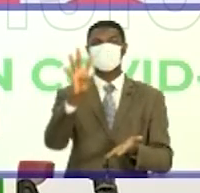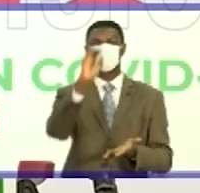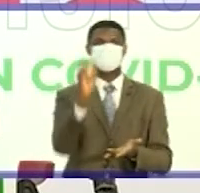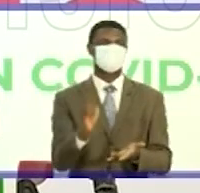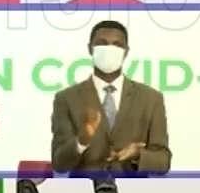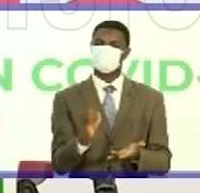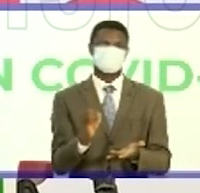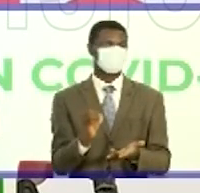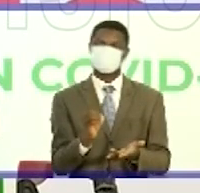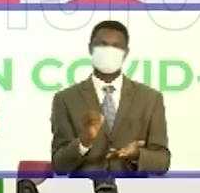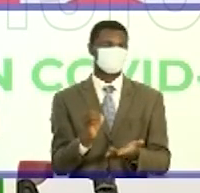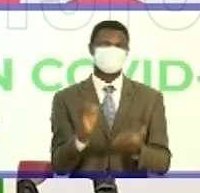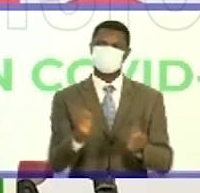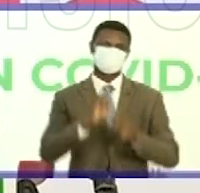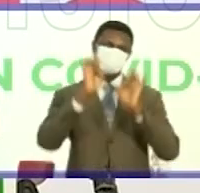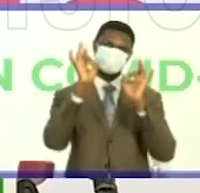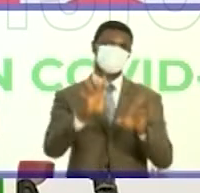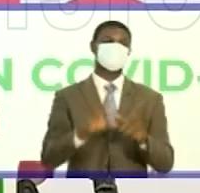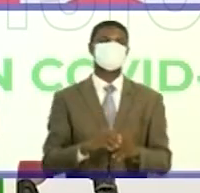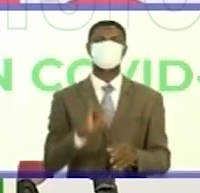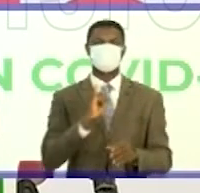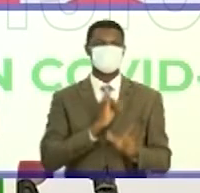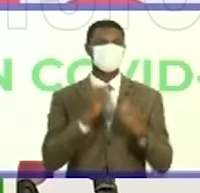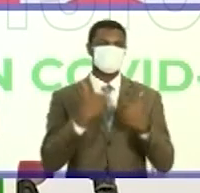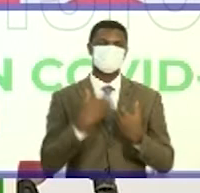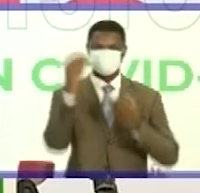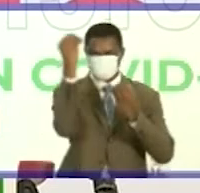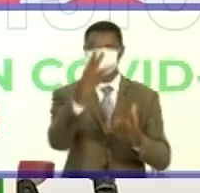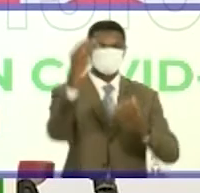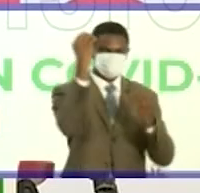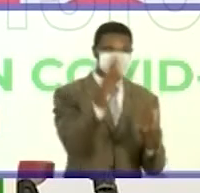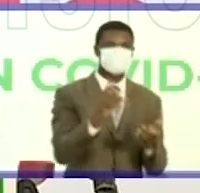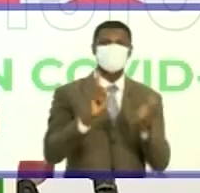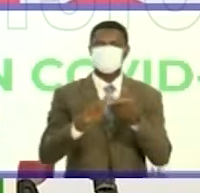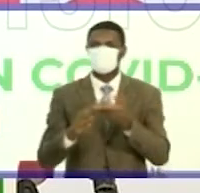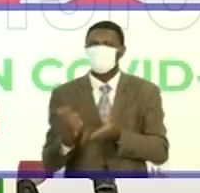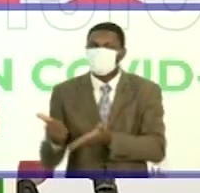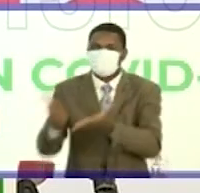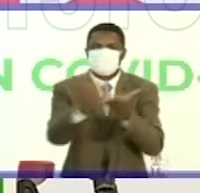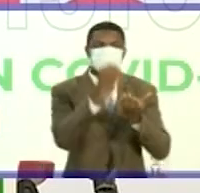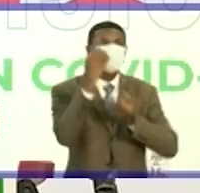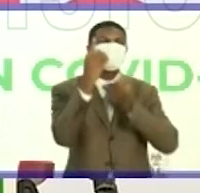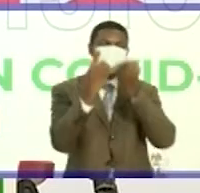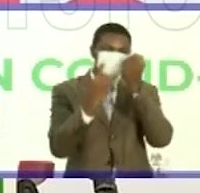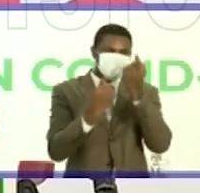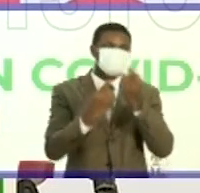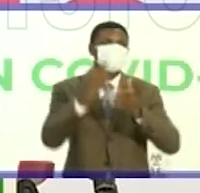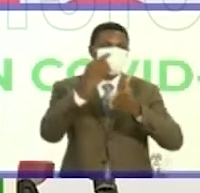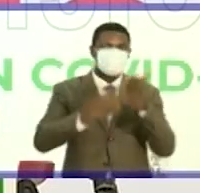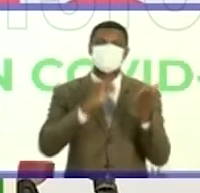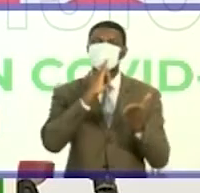44%. I've taken time to give you this picture so that we have an appreciation of the